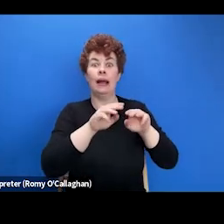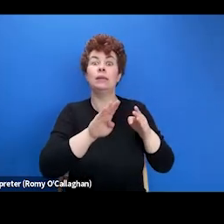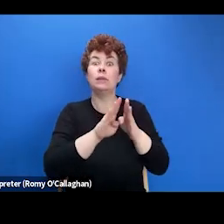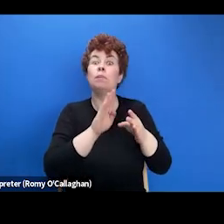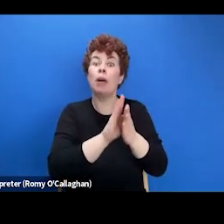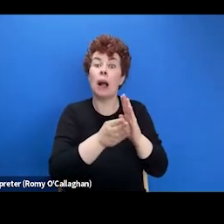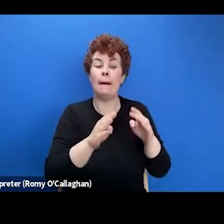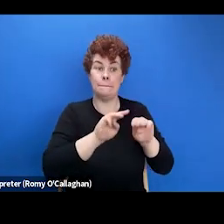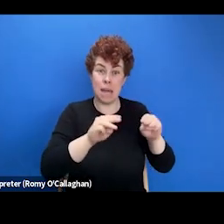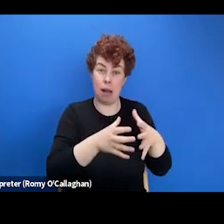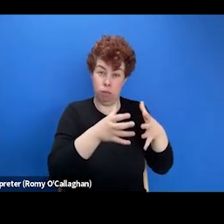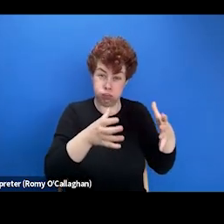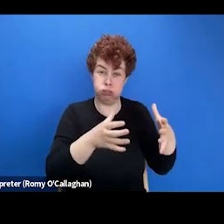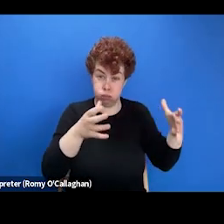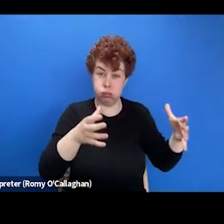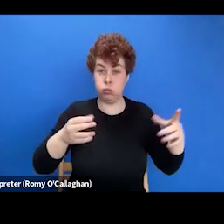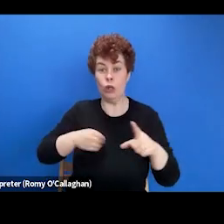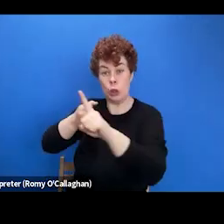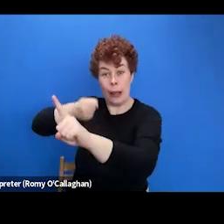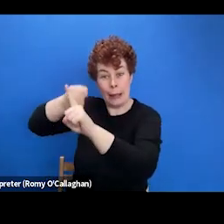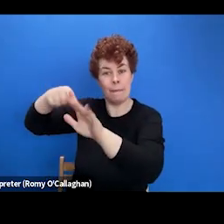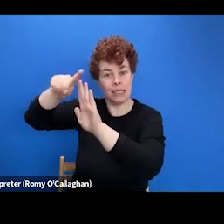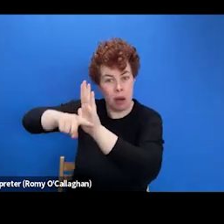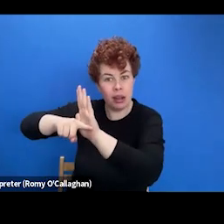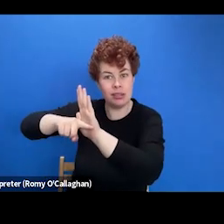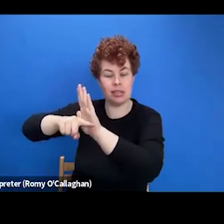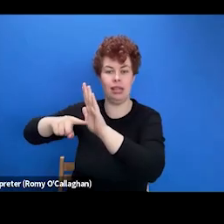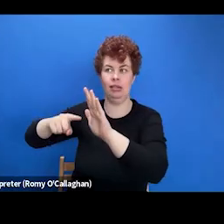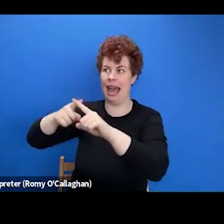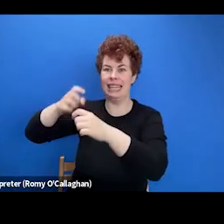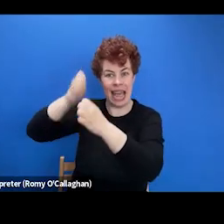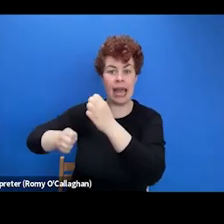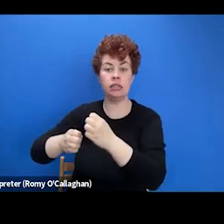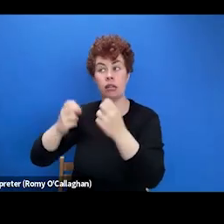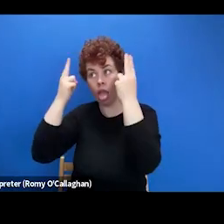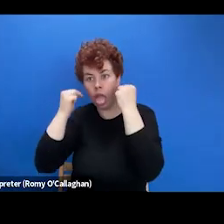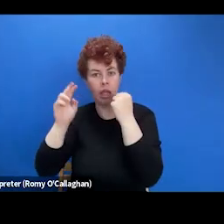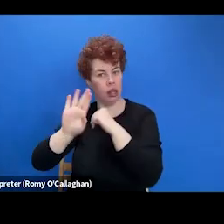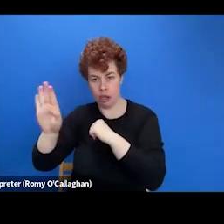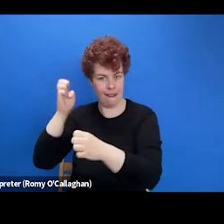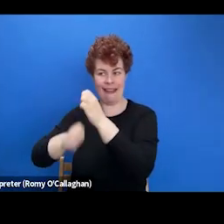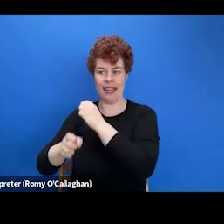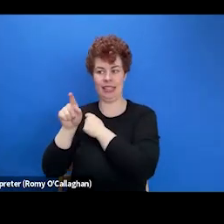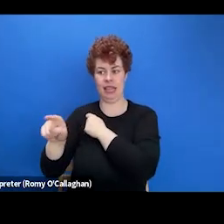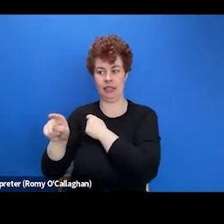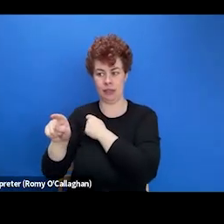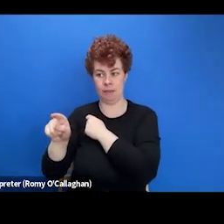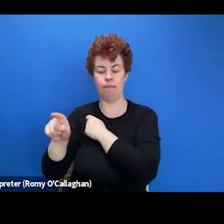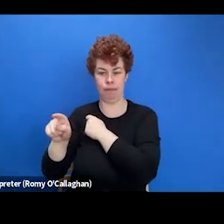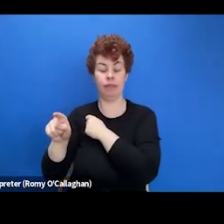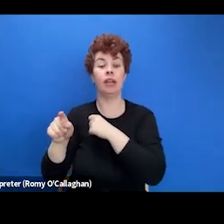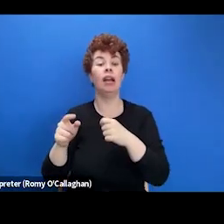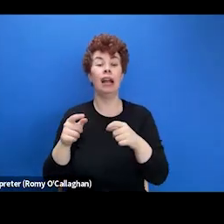to change policy, to have an impact and end complicity. And of course, it's also in